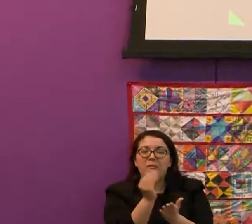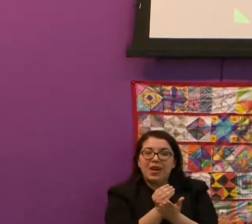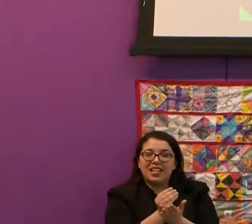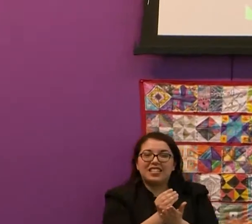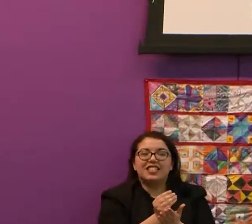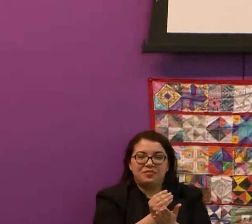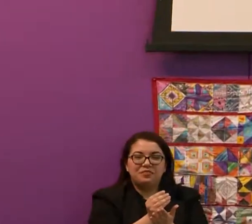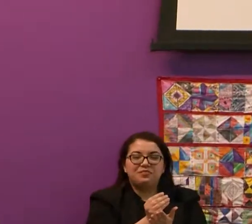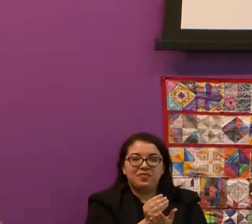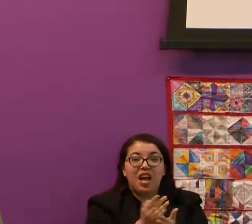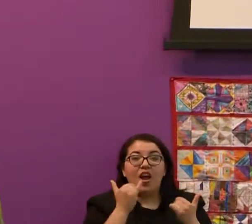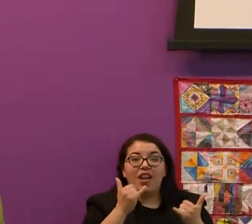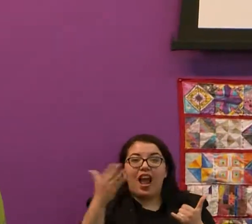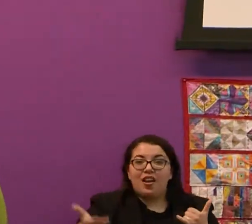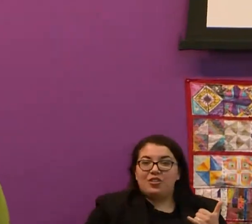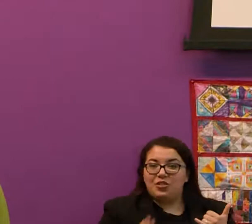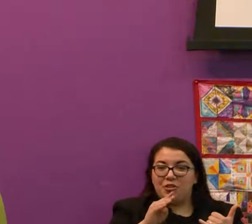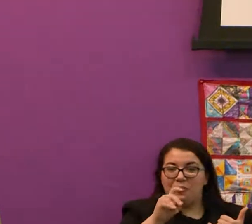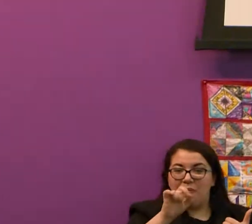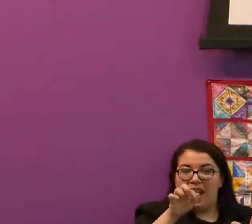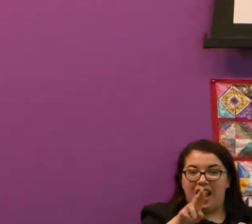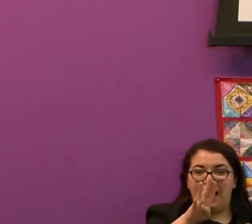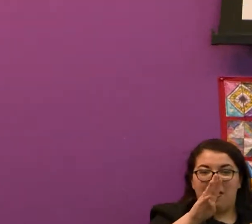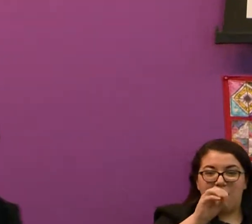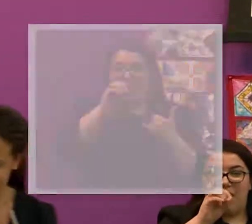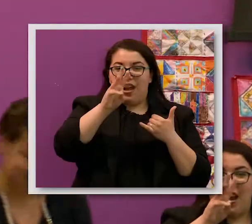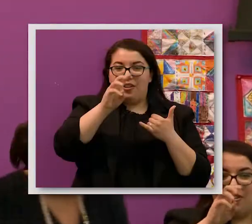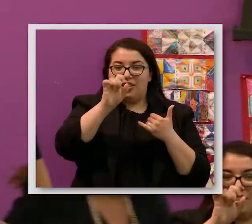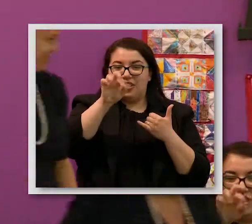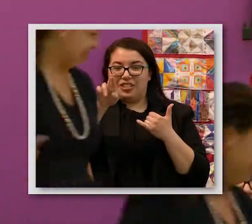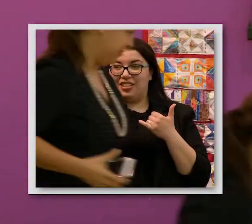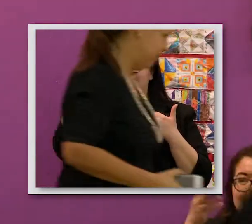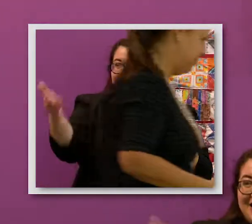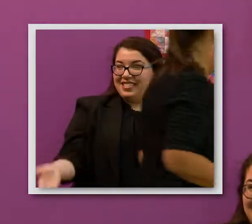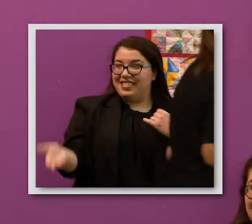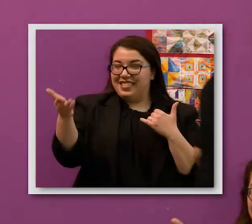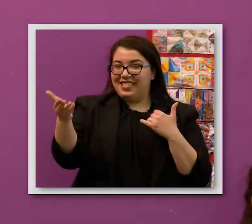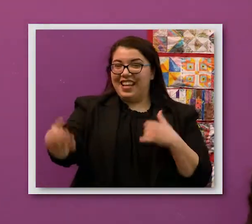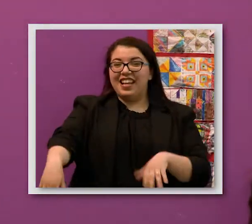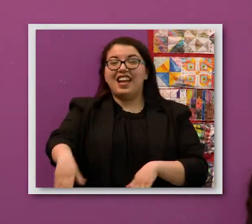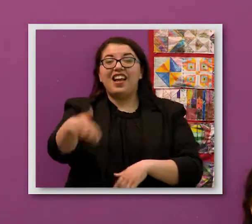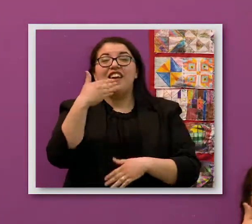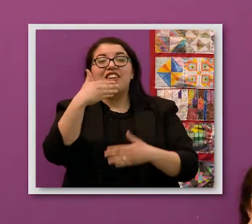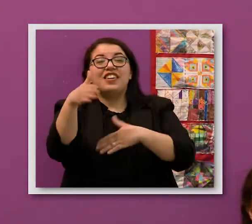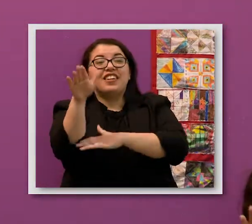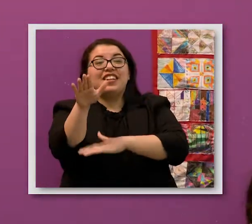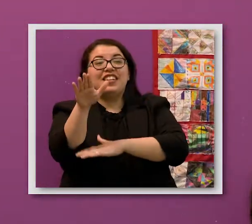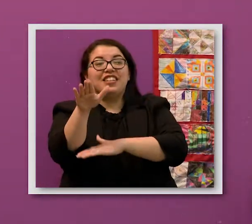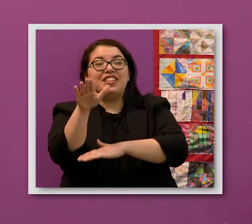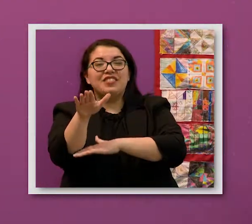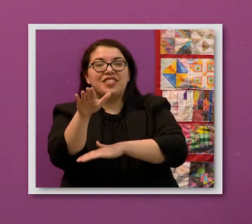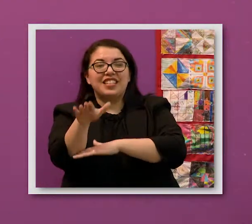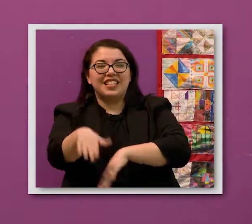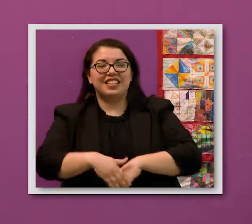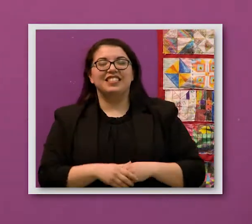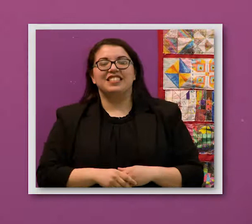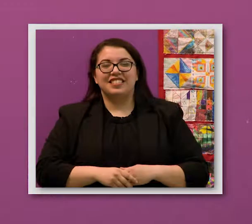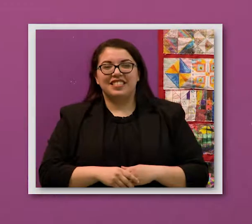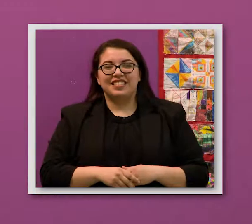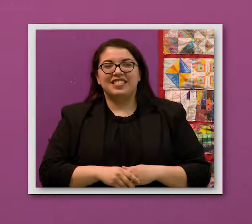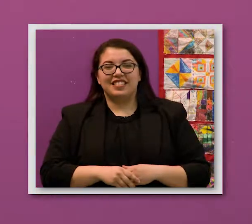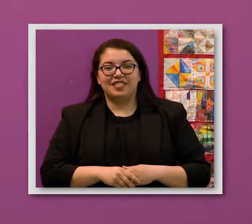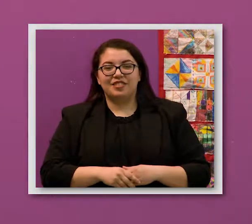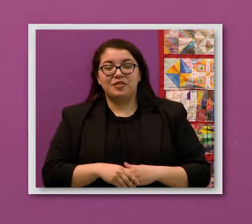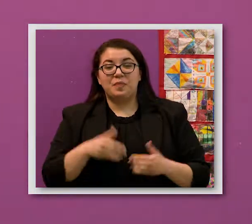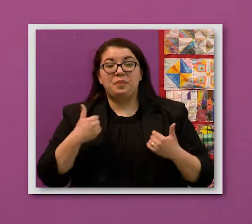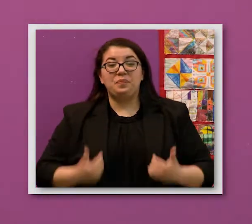so excited to introduce to you Mayor Bowser. Thank you, Lindsay. Thank you. Well, good evening, everybody. I